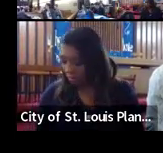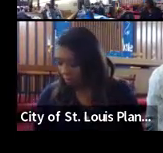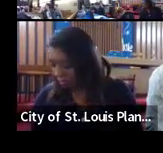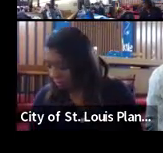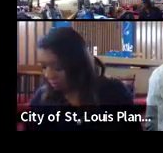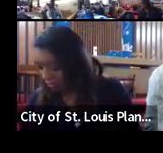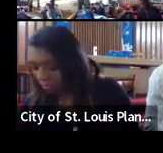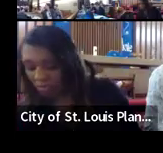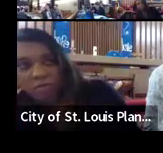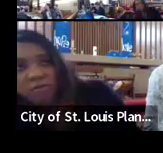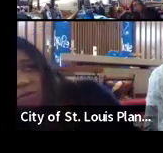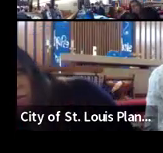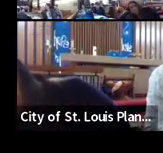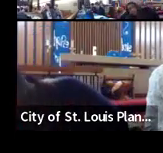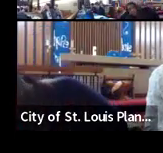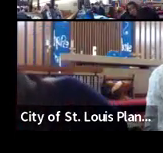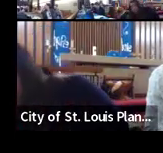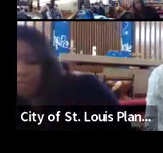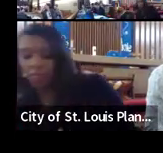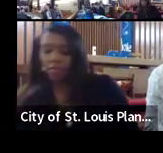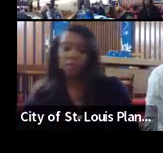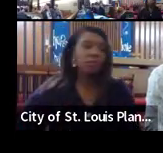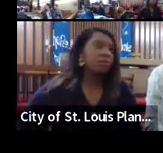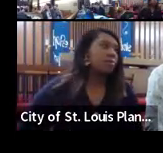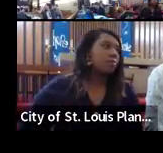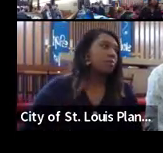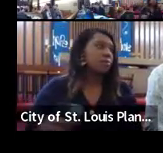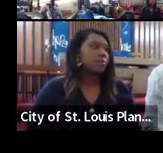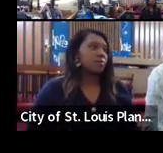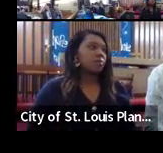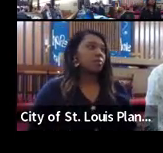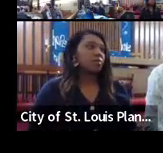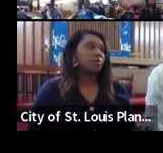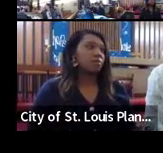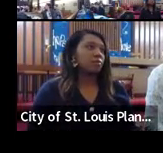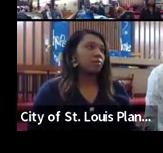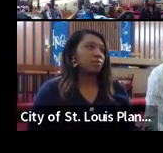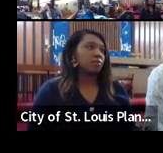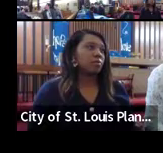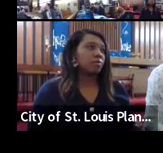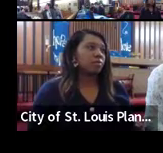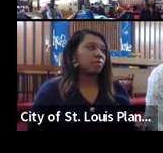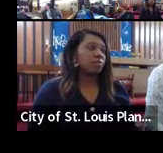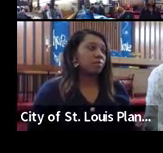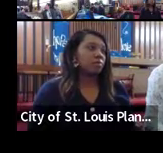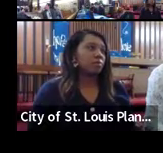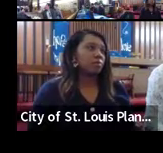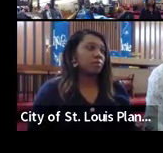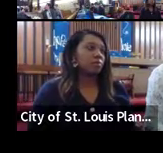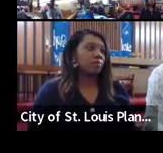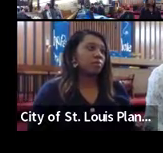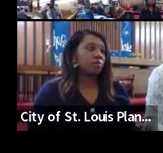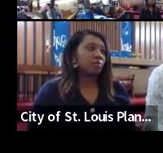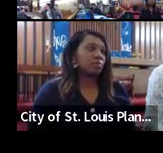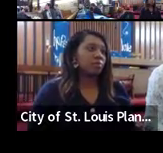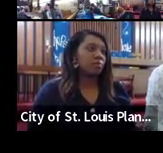minded that around me, we're talking about maybe 4 or 5 months. We knew nothing about it.